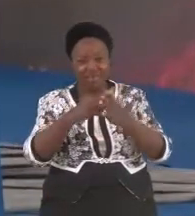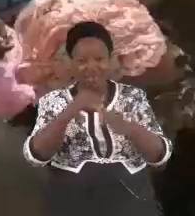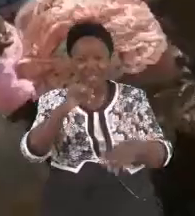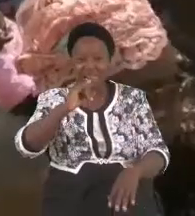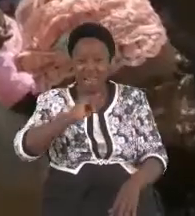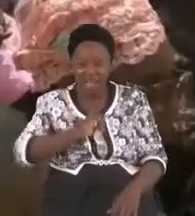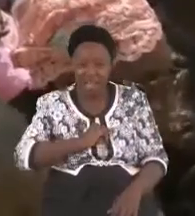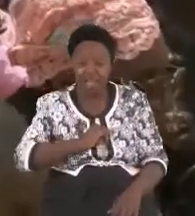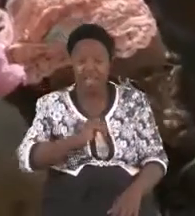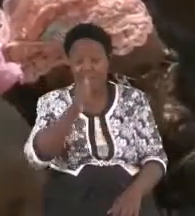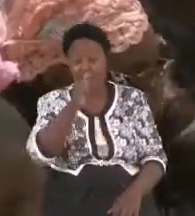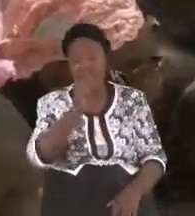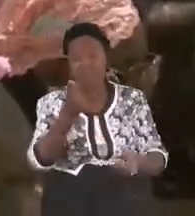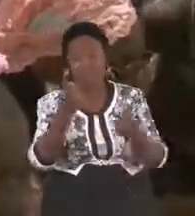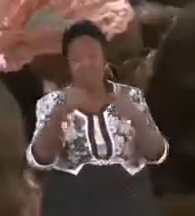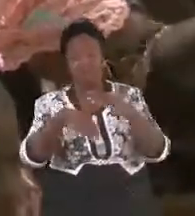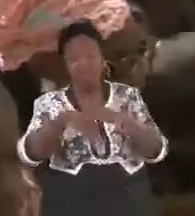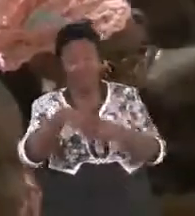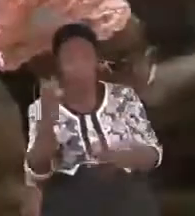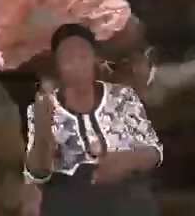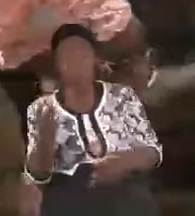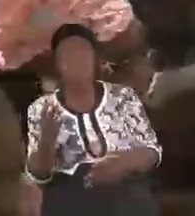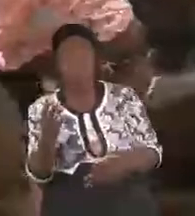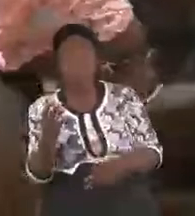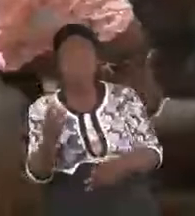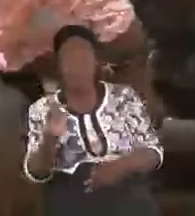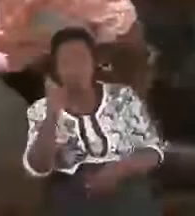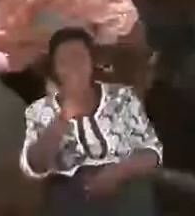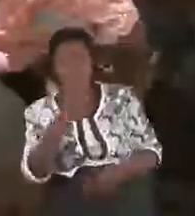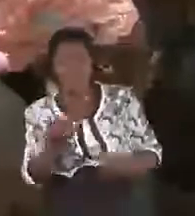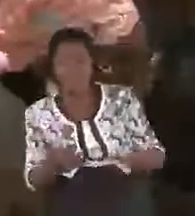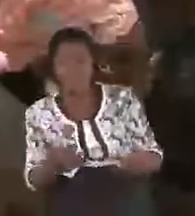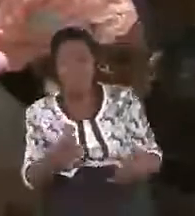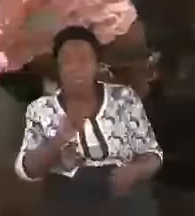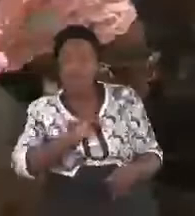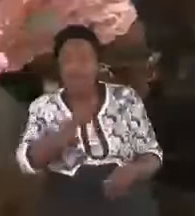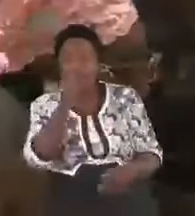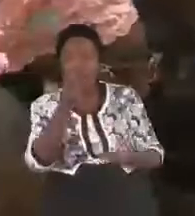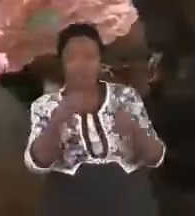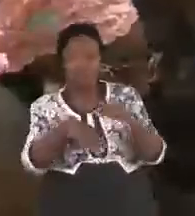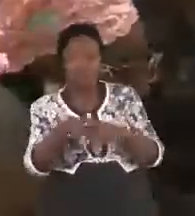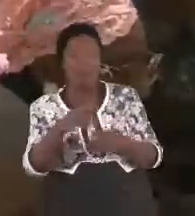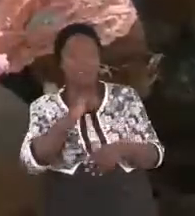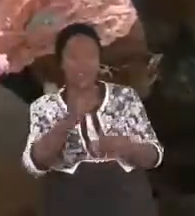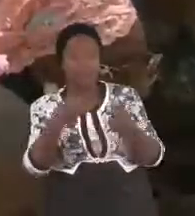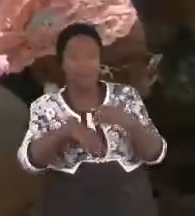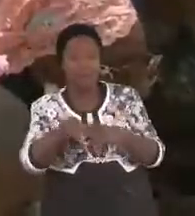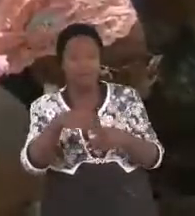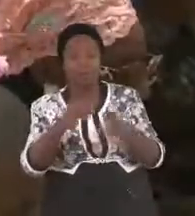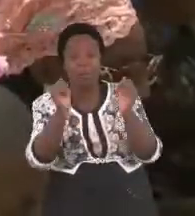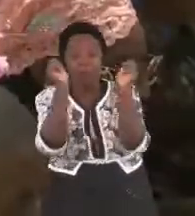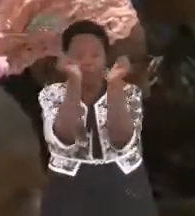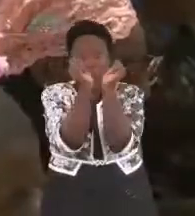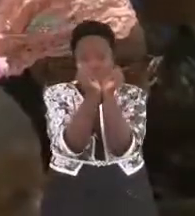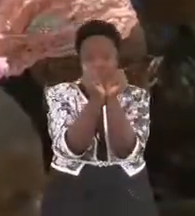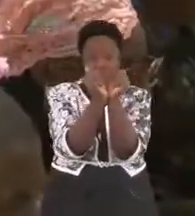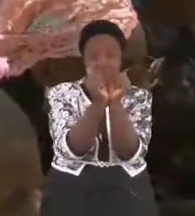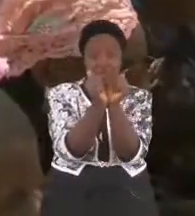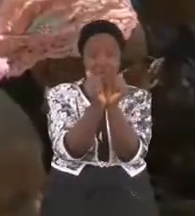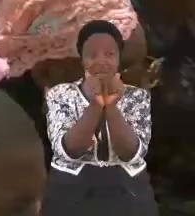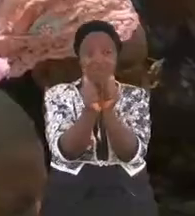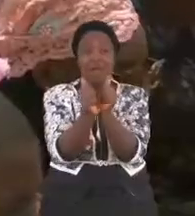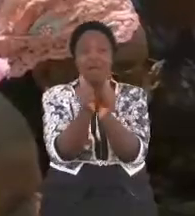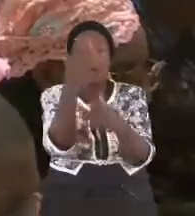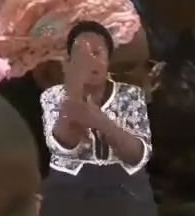I am coming forth. He came forth bound hand and foot with the